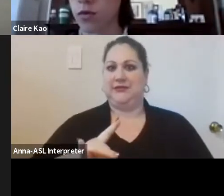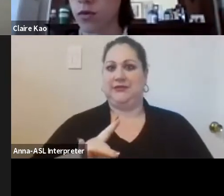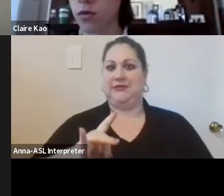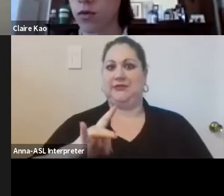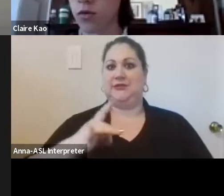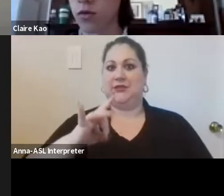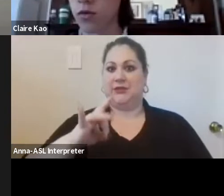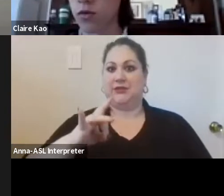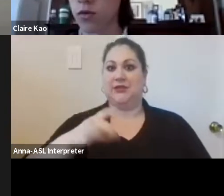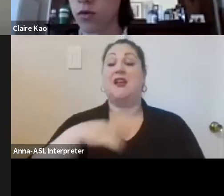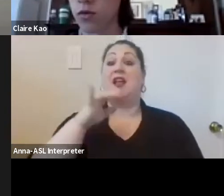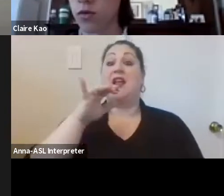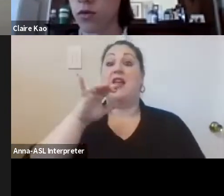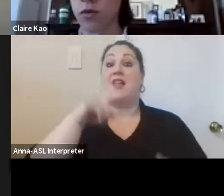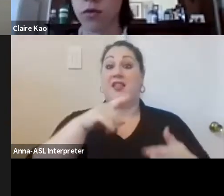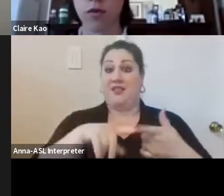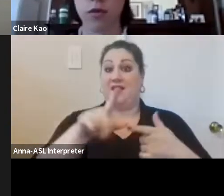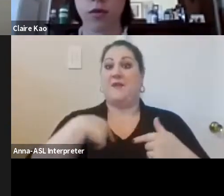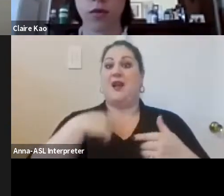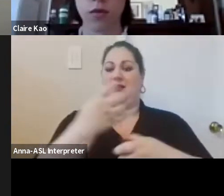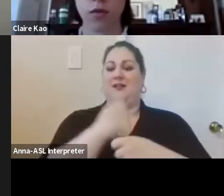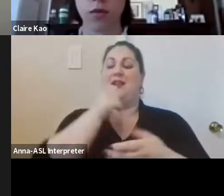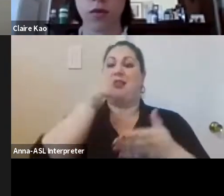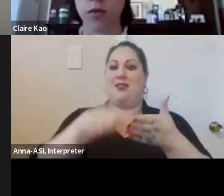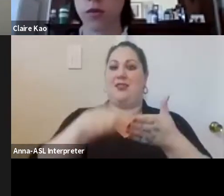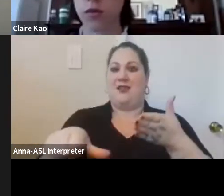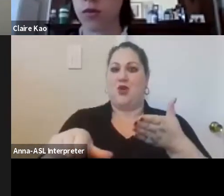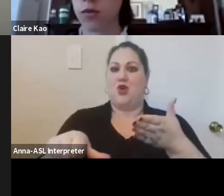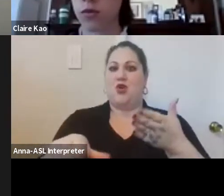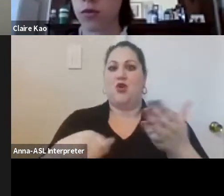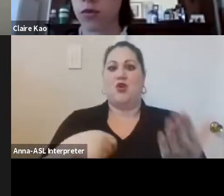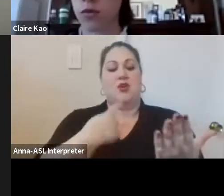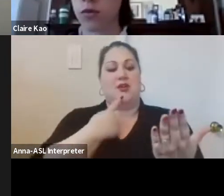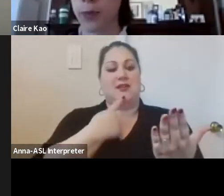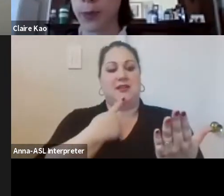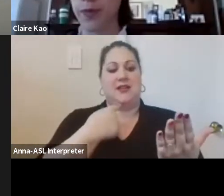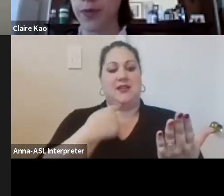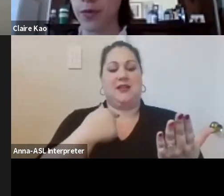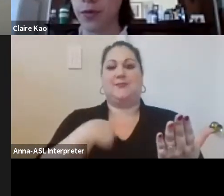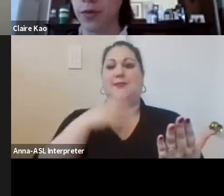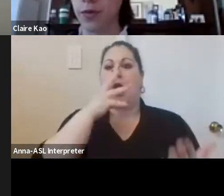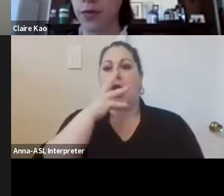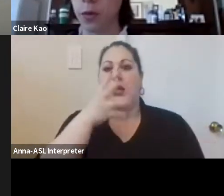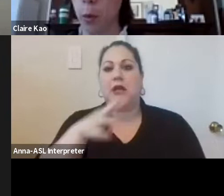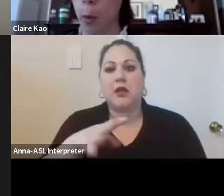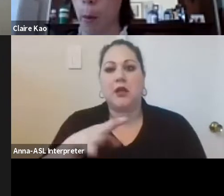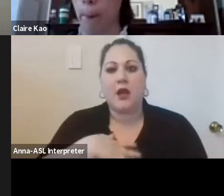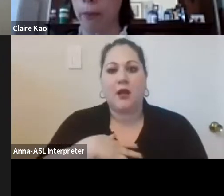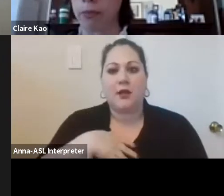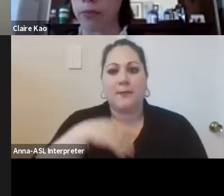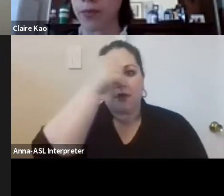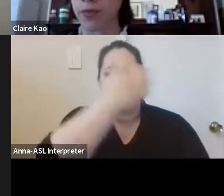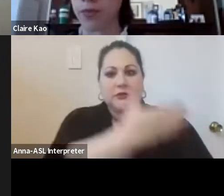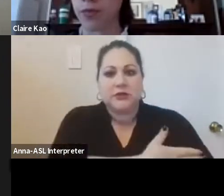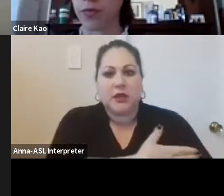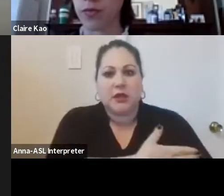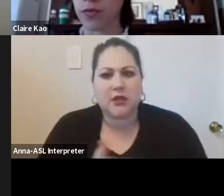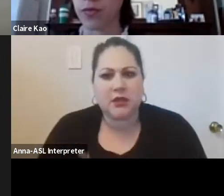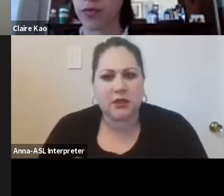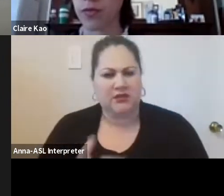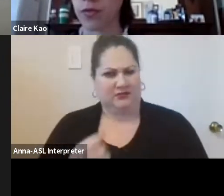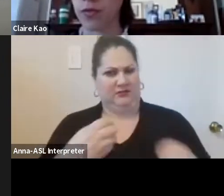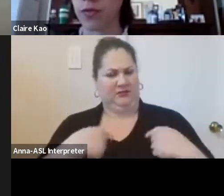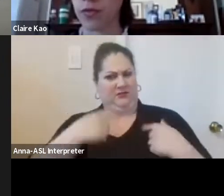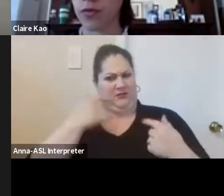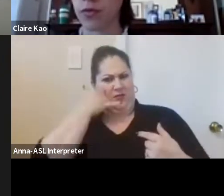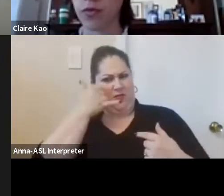for neglect. And when I had called this caseworker to ask him, hey, what is this letter? What's going to